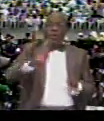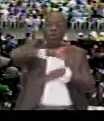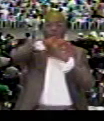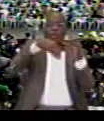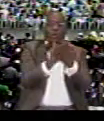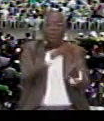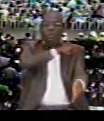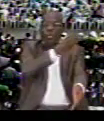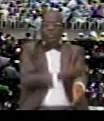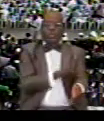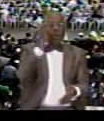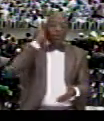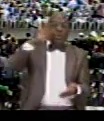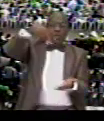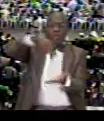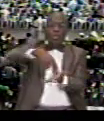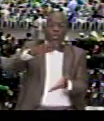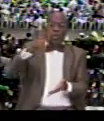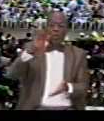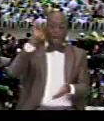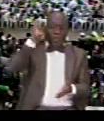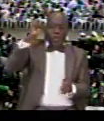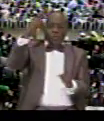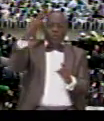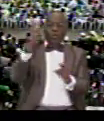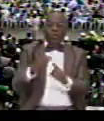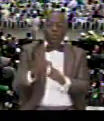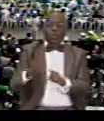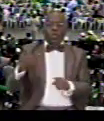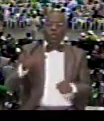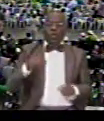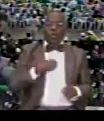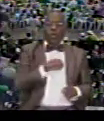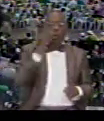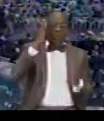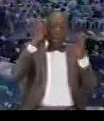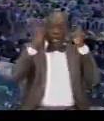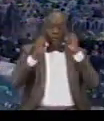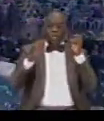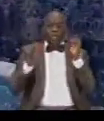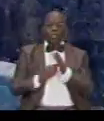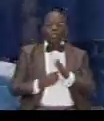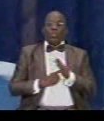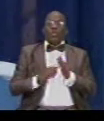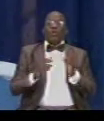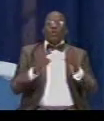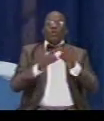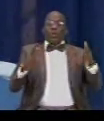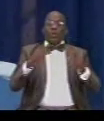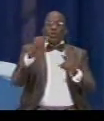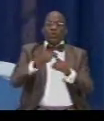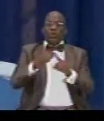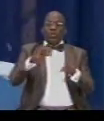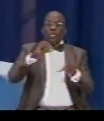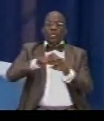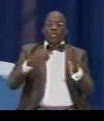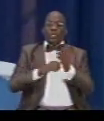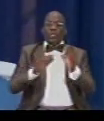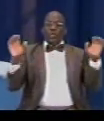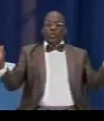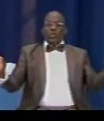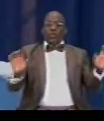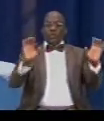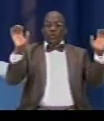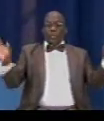word, and we will experience this very verse in this crusade starting today till Tuesday